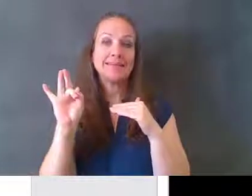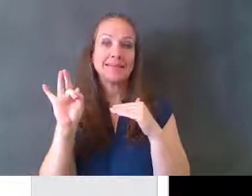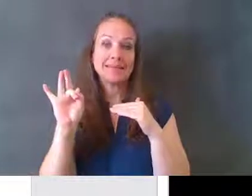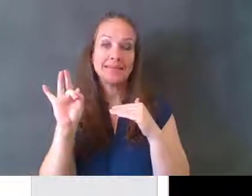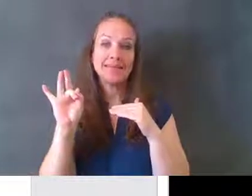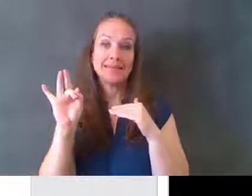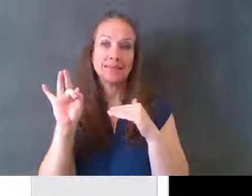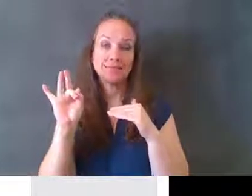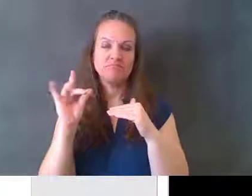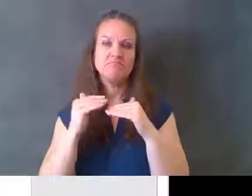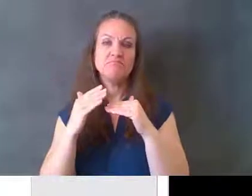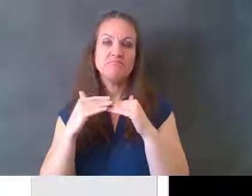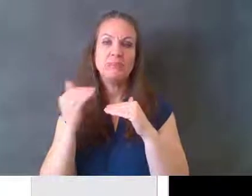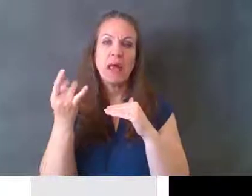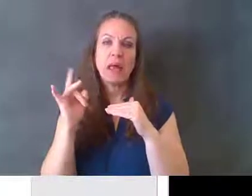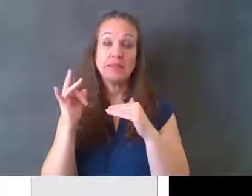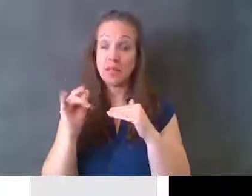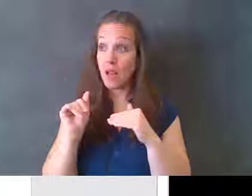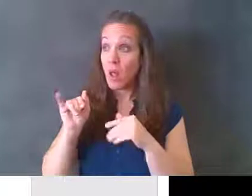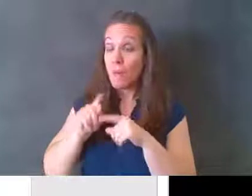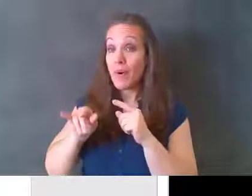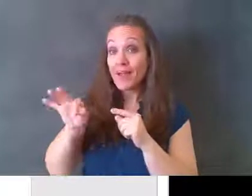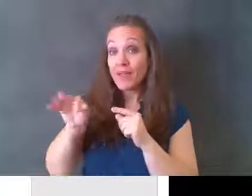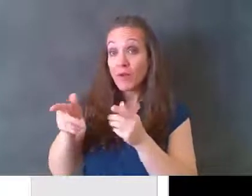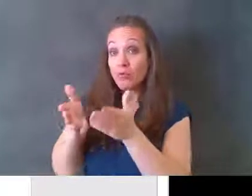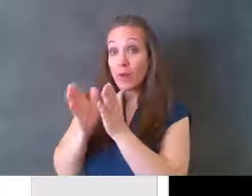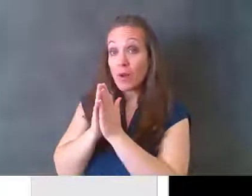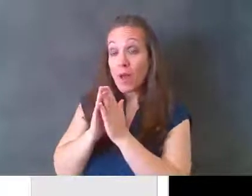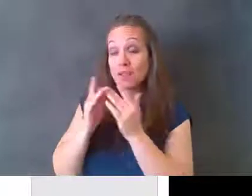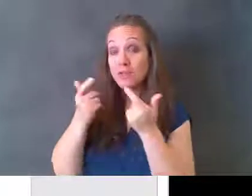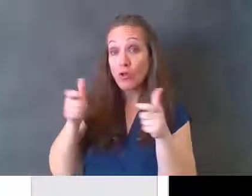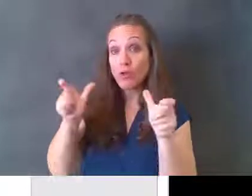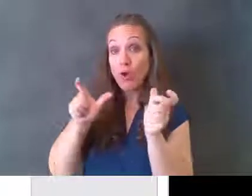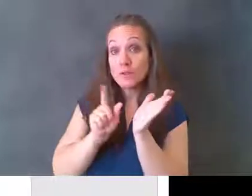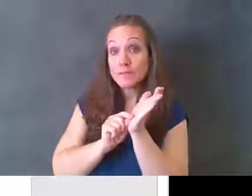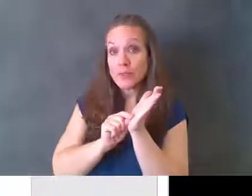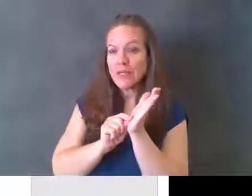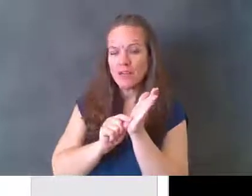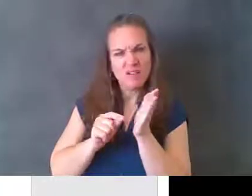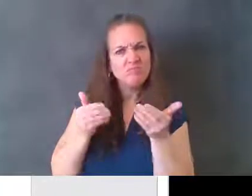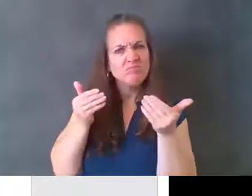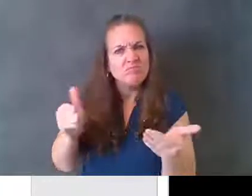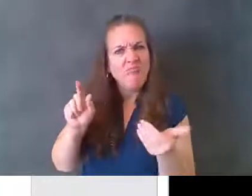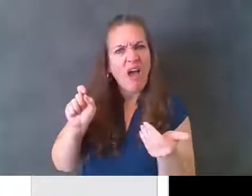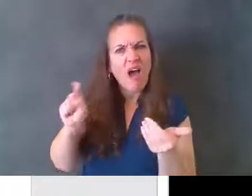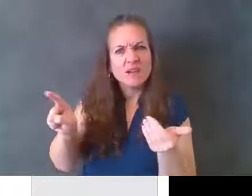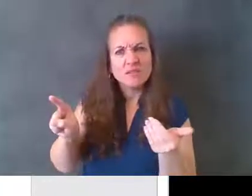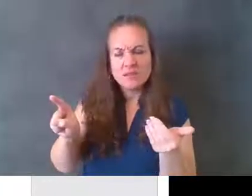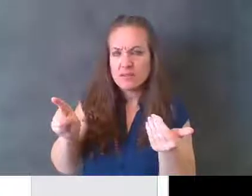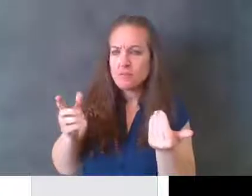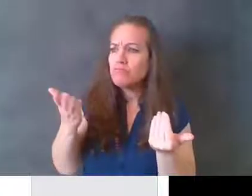you might want to just check with that person who requested that accommodation and see what font size they prefer.